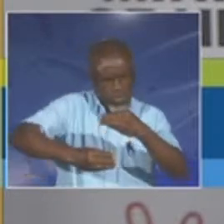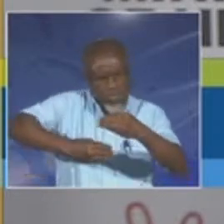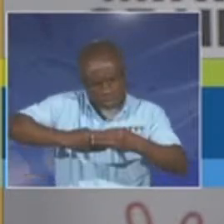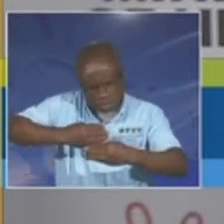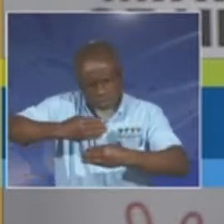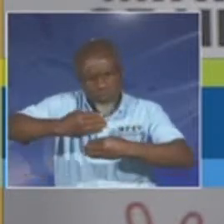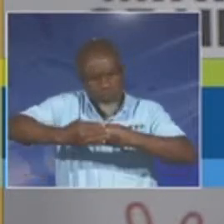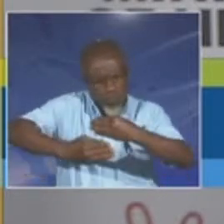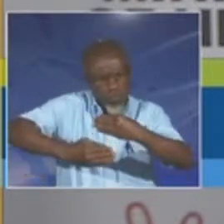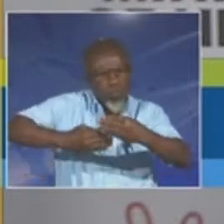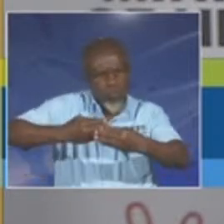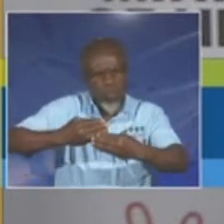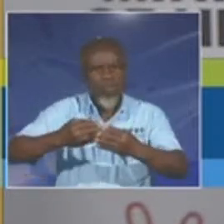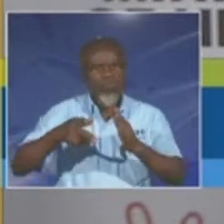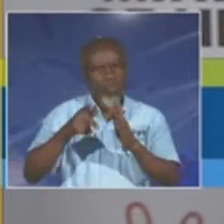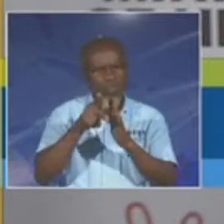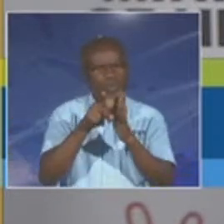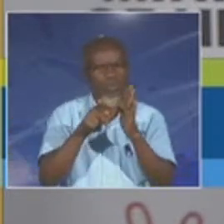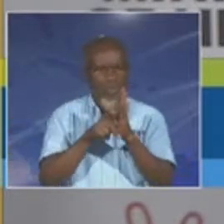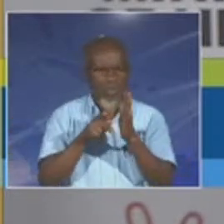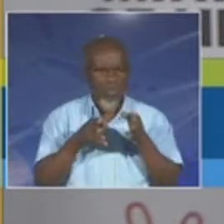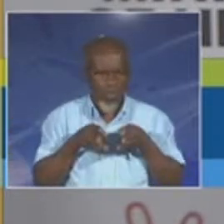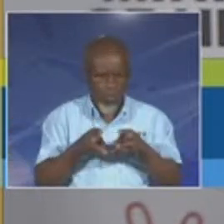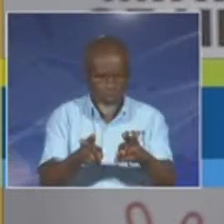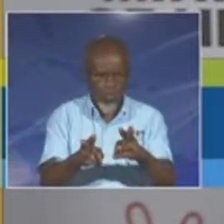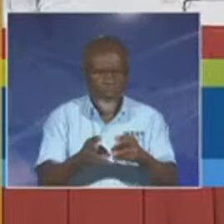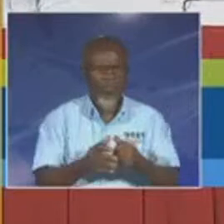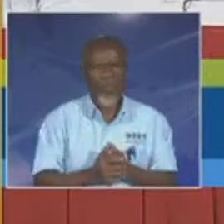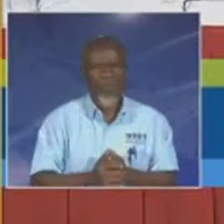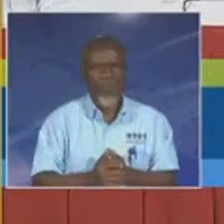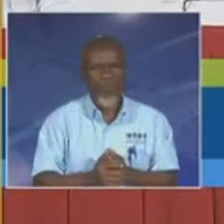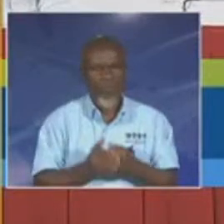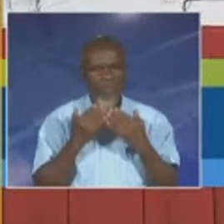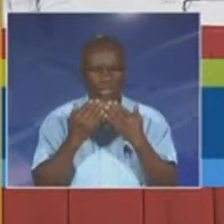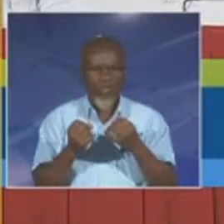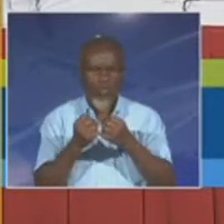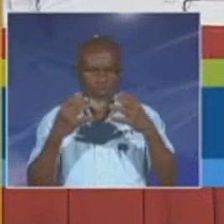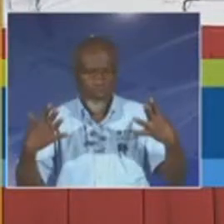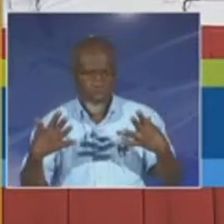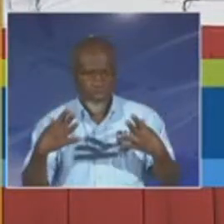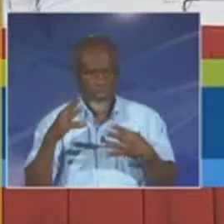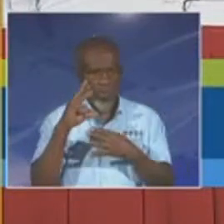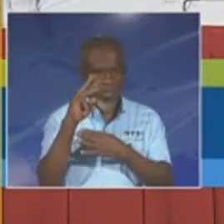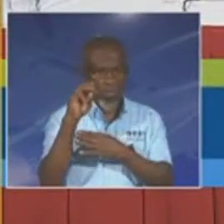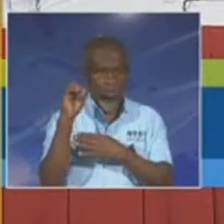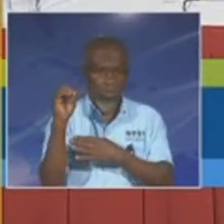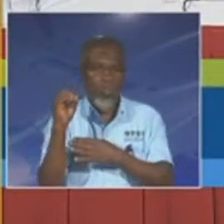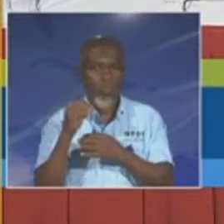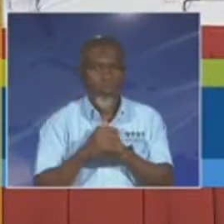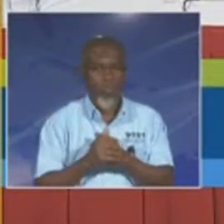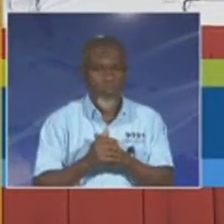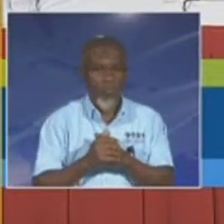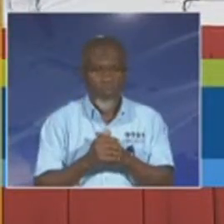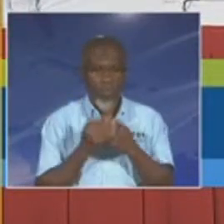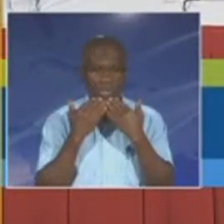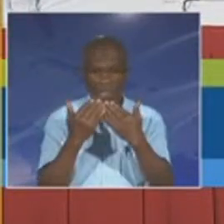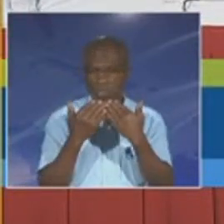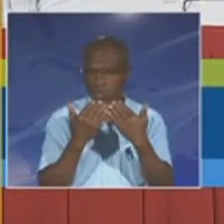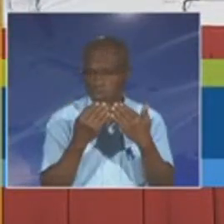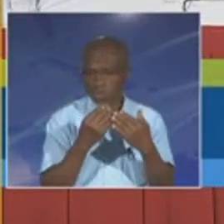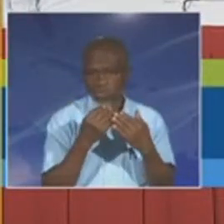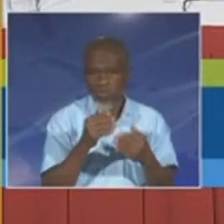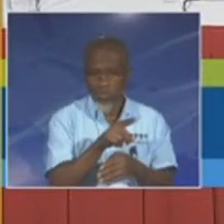going at it as long as we can. Thank you very much, CMO, other presenters, you, the media, and of course